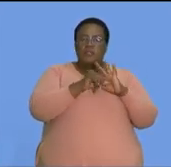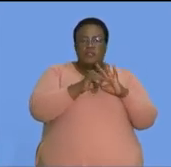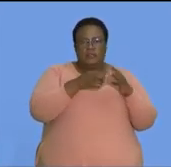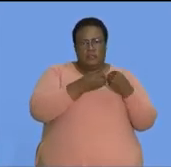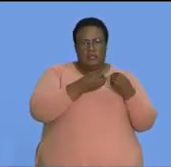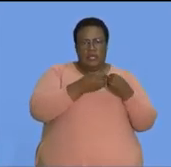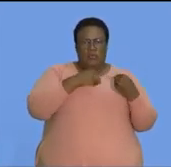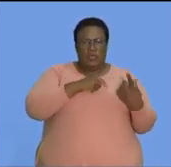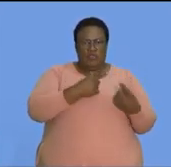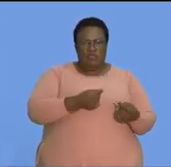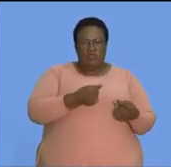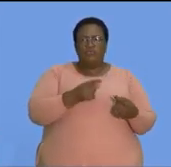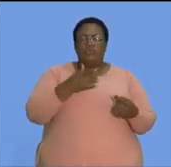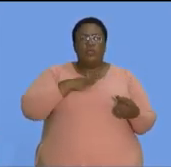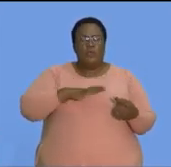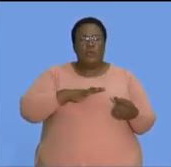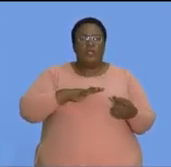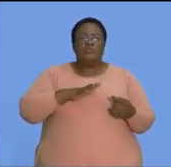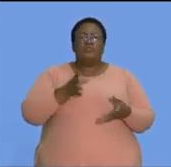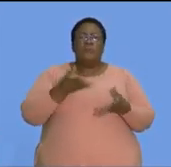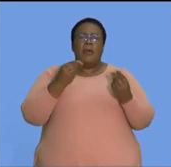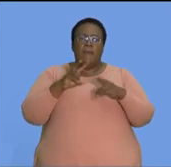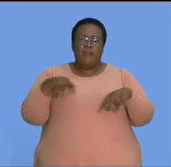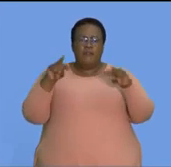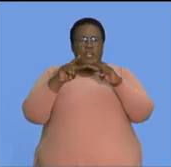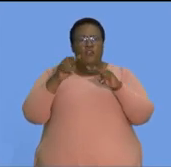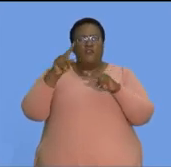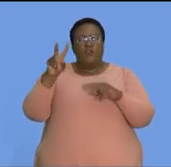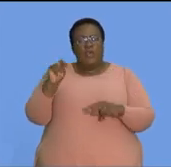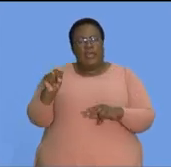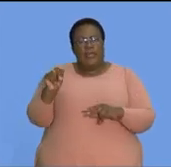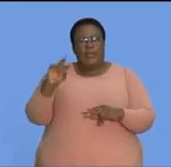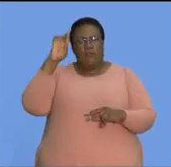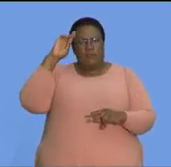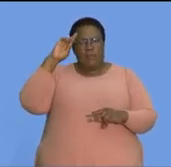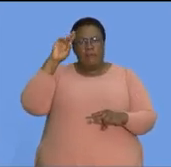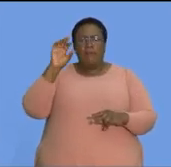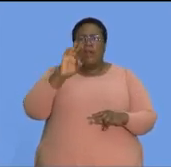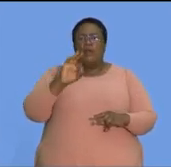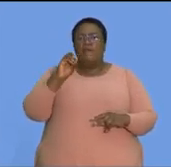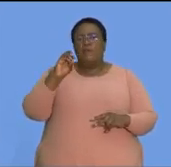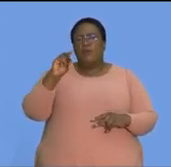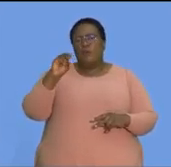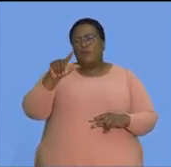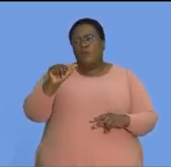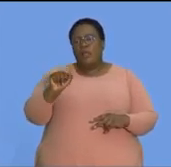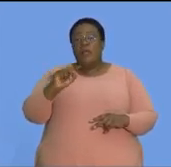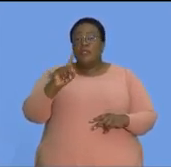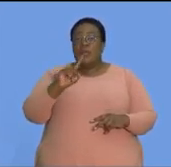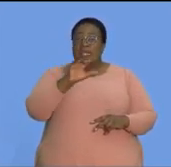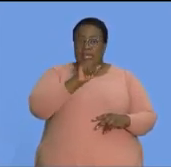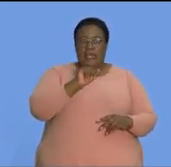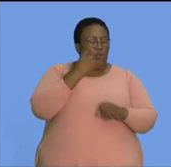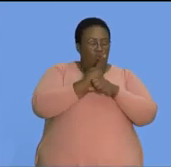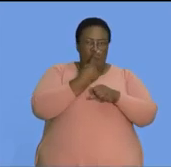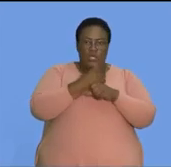been doing. Now, they want us to find the value of n. So, remember the formula is A. You always start with the